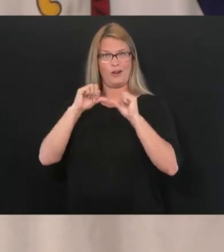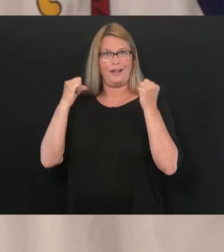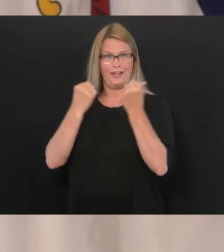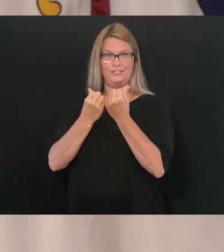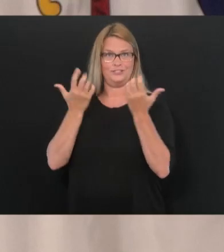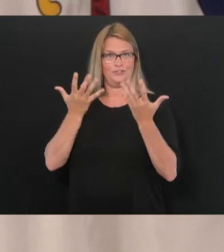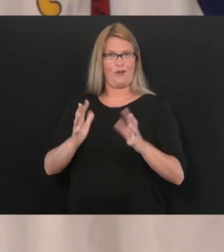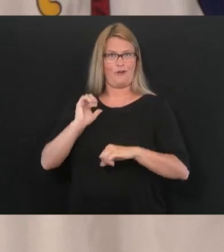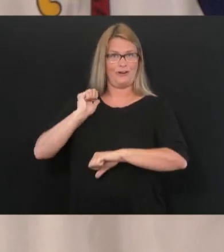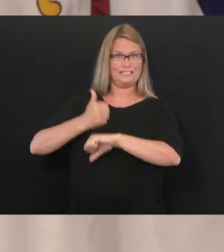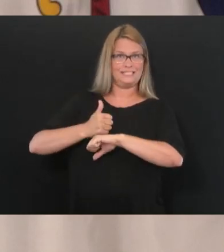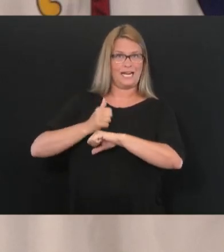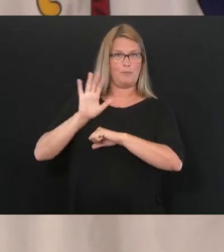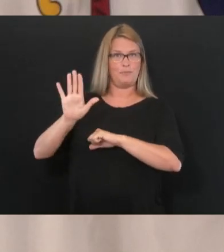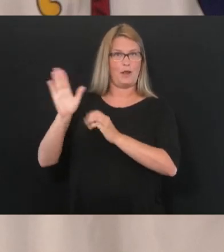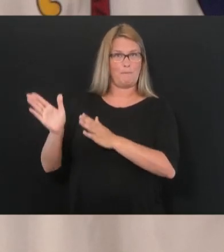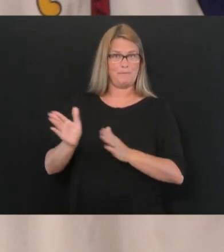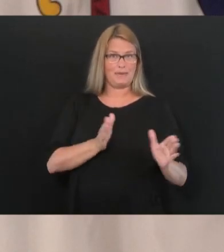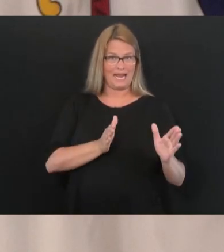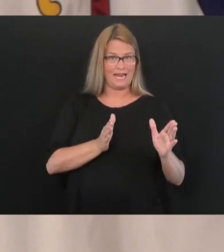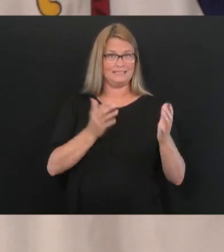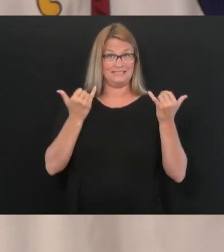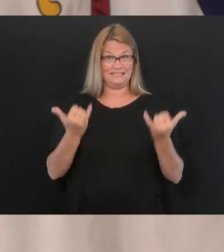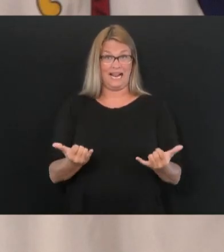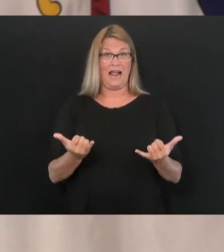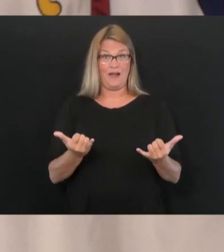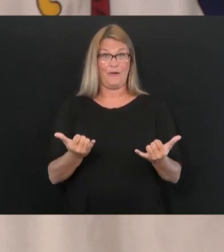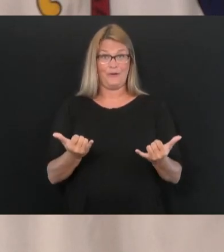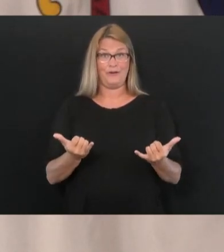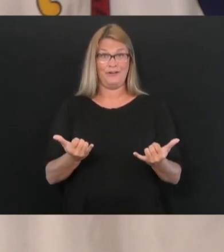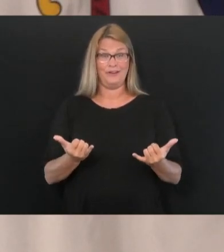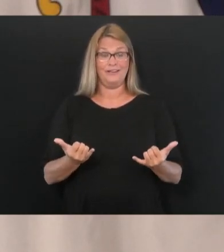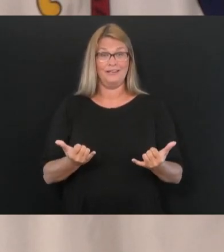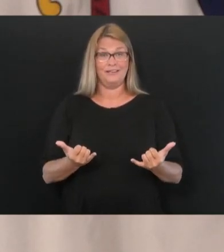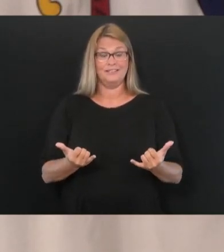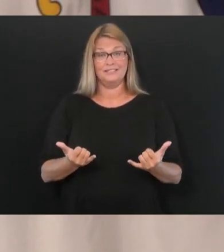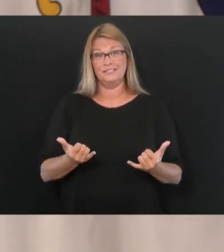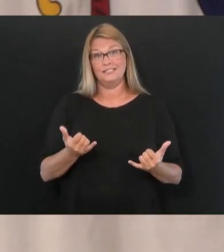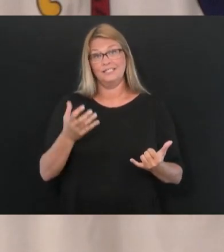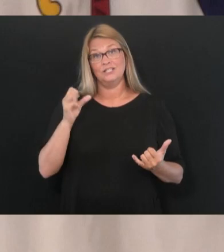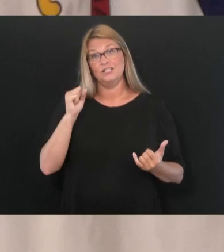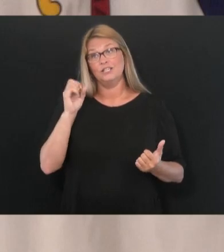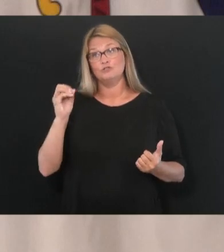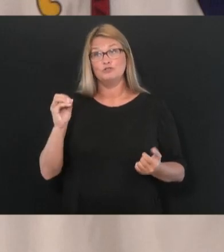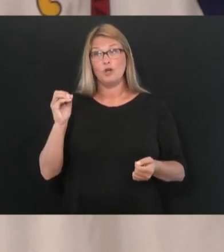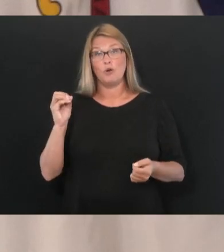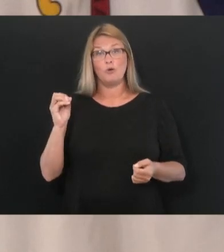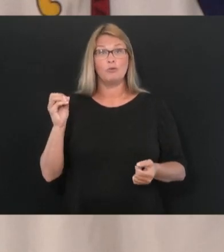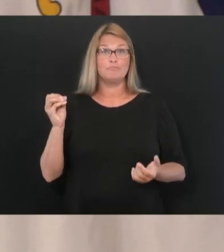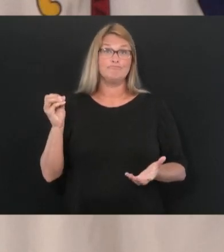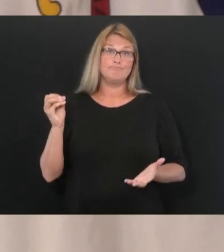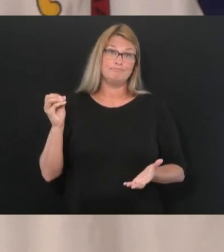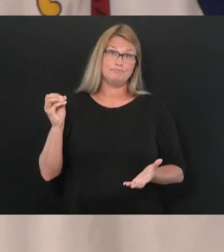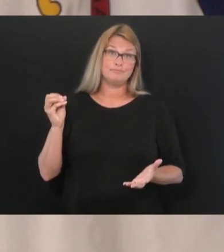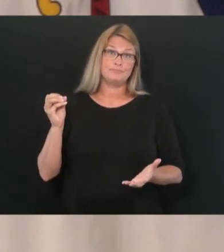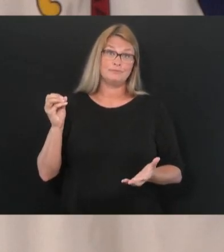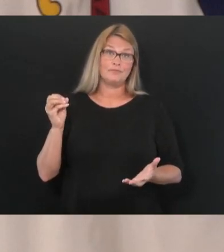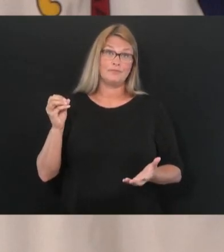plans or have the plans in their hands now, and you know, so